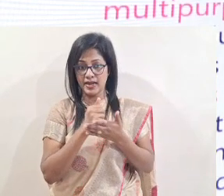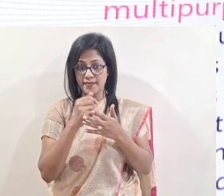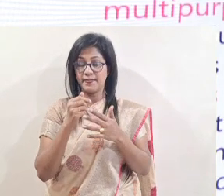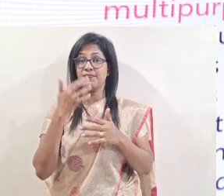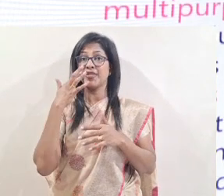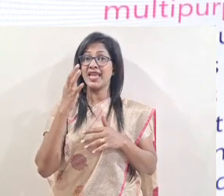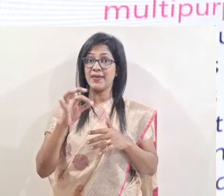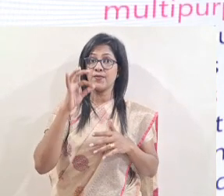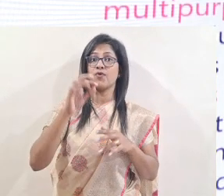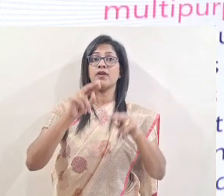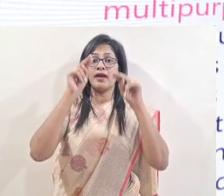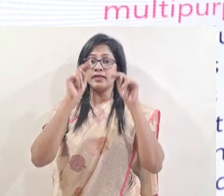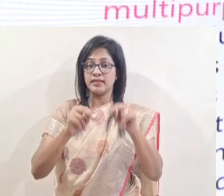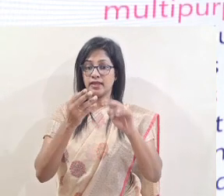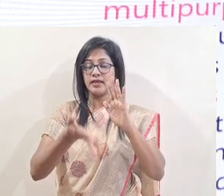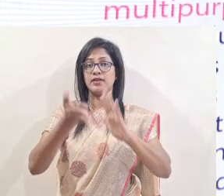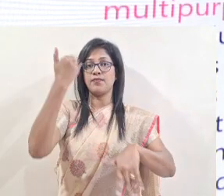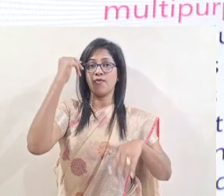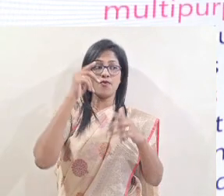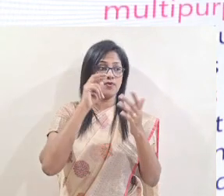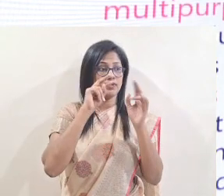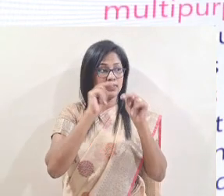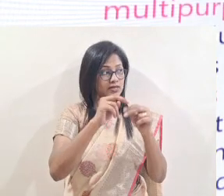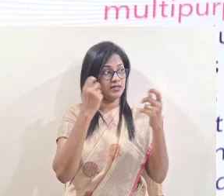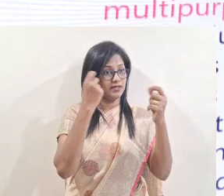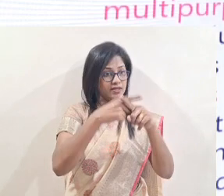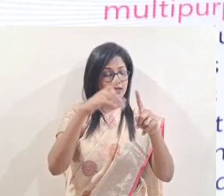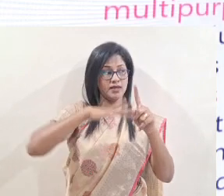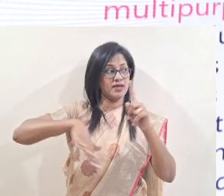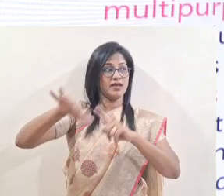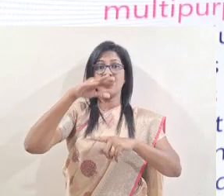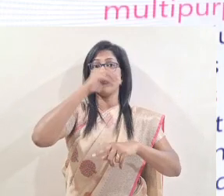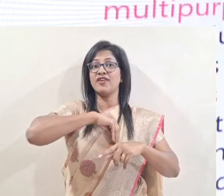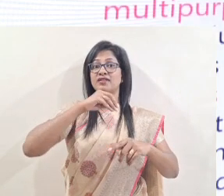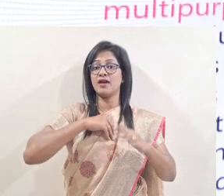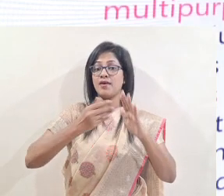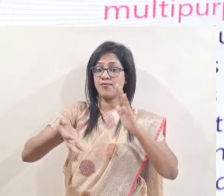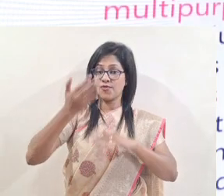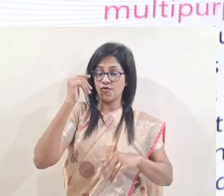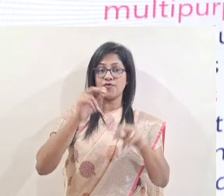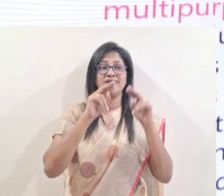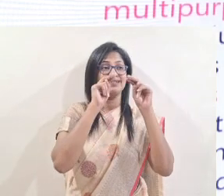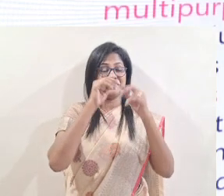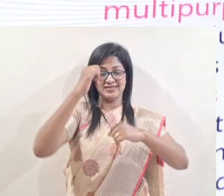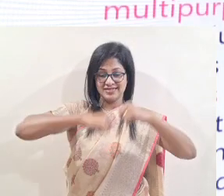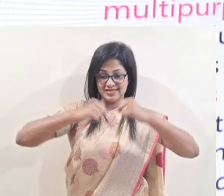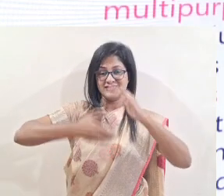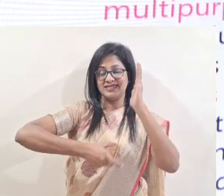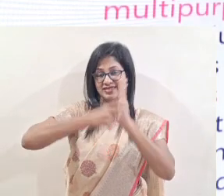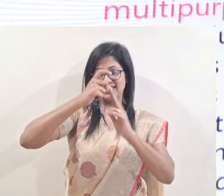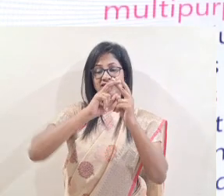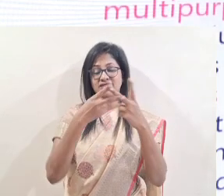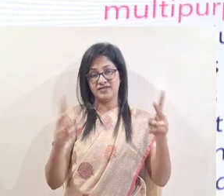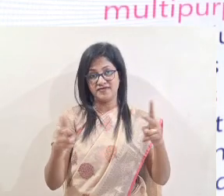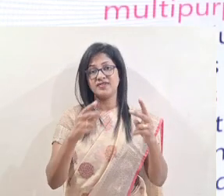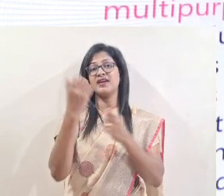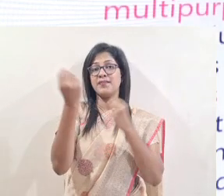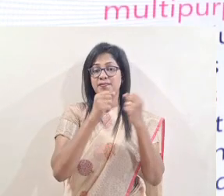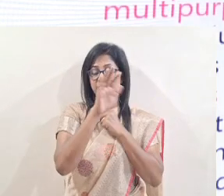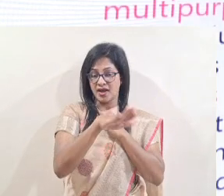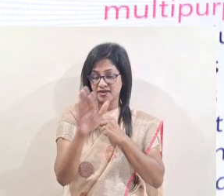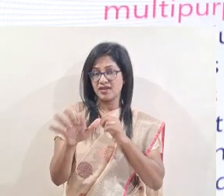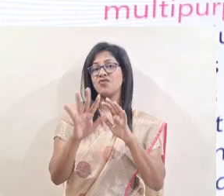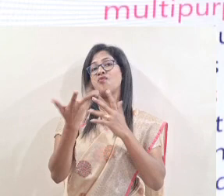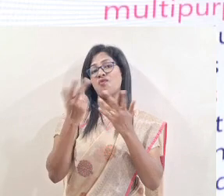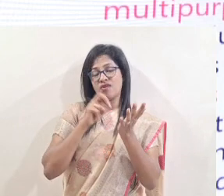for high revenue generating areas. The infrastructure demand can be for the parking purpose, for pedestrianization purpose. So we